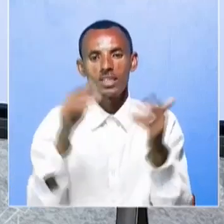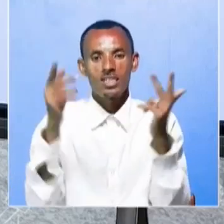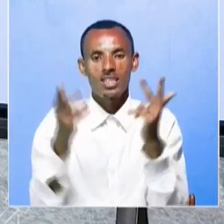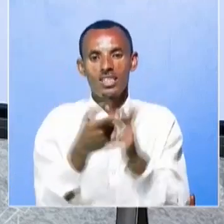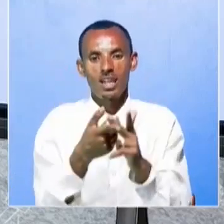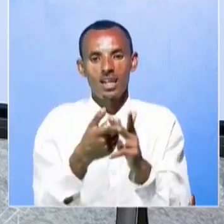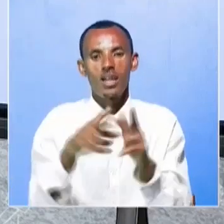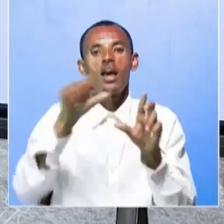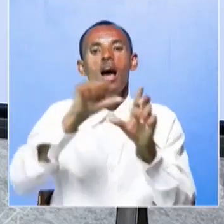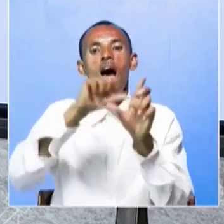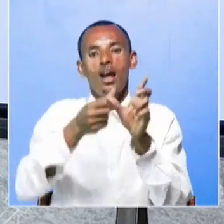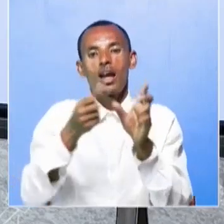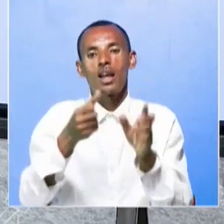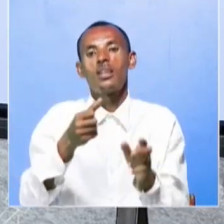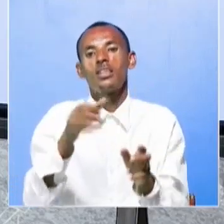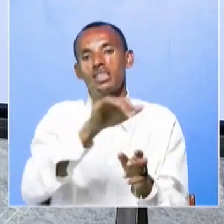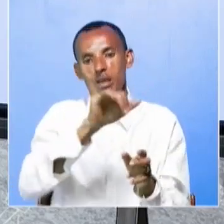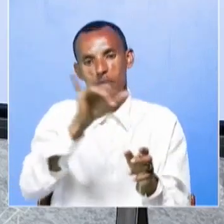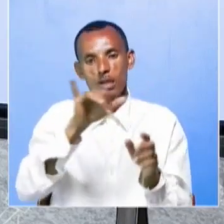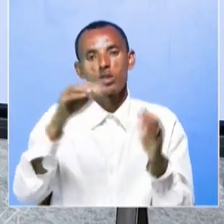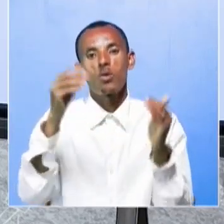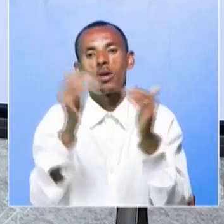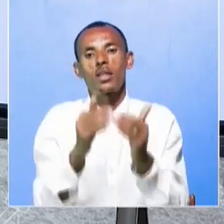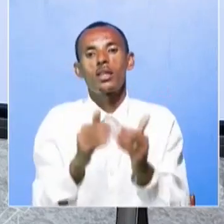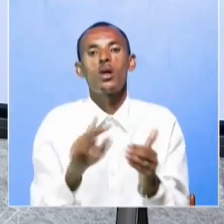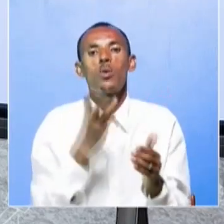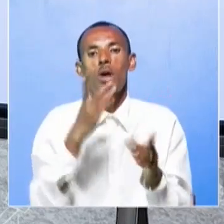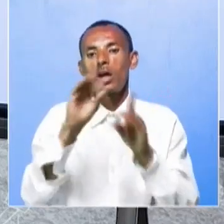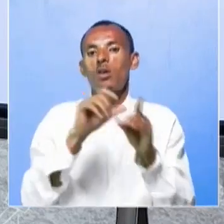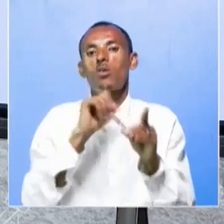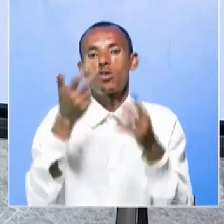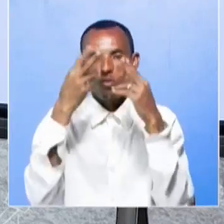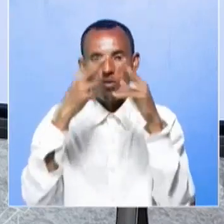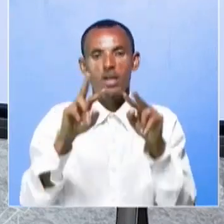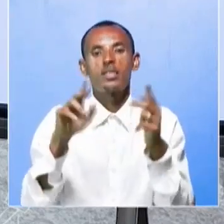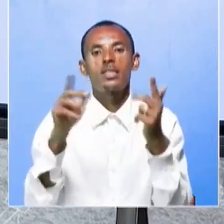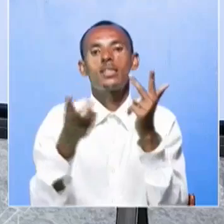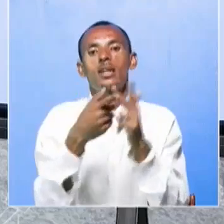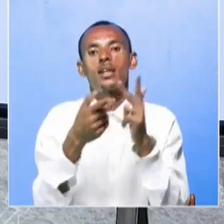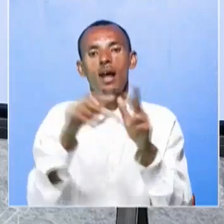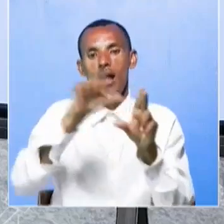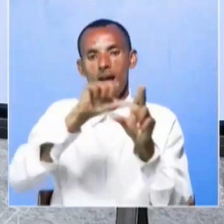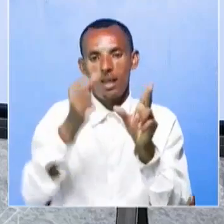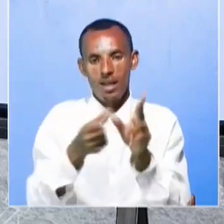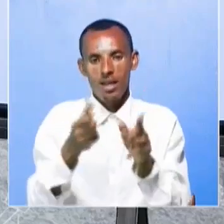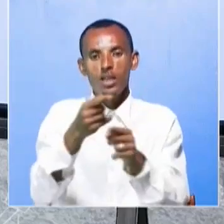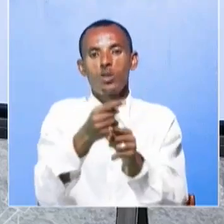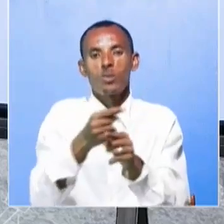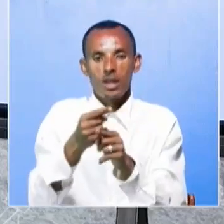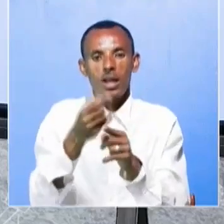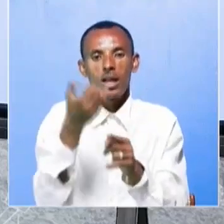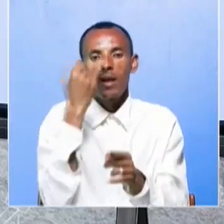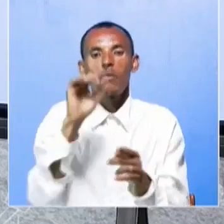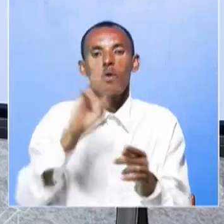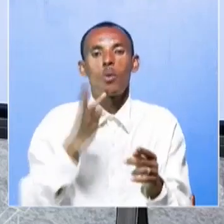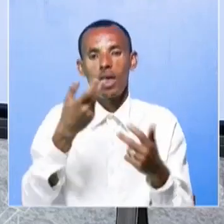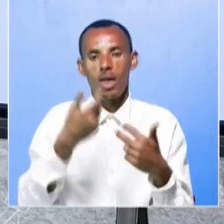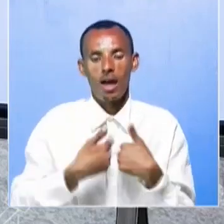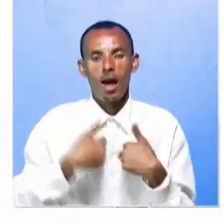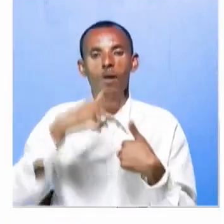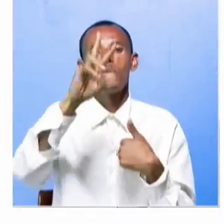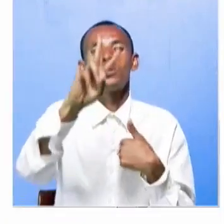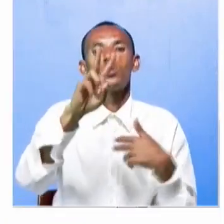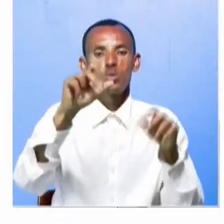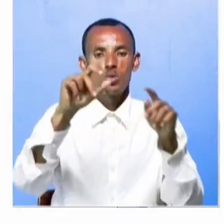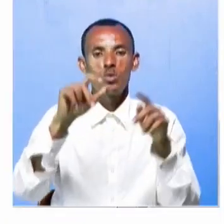will also be congruent. But we don't care about the third angle. So geometrically, if we have two